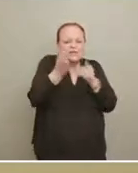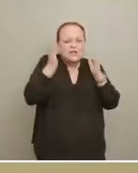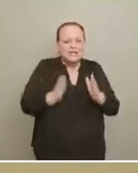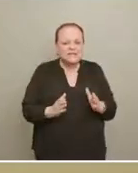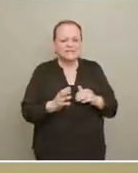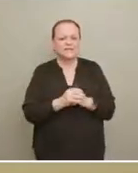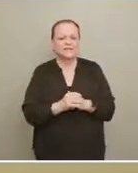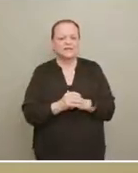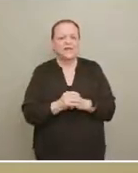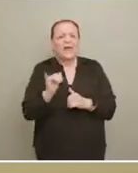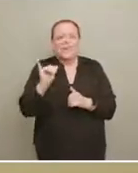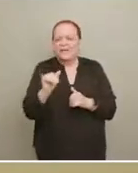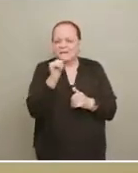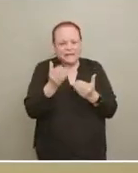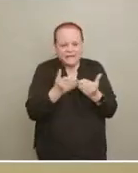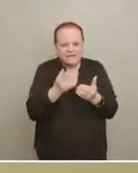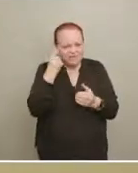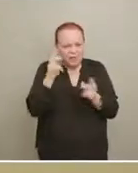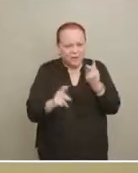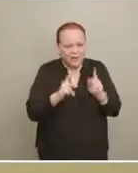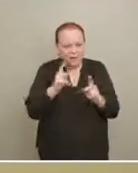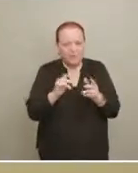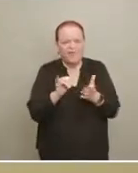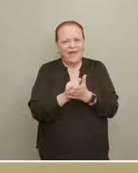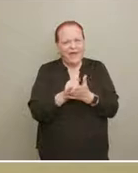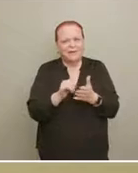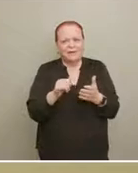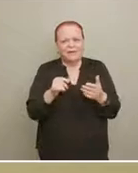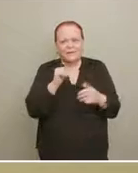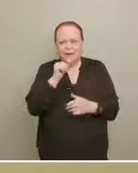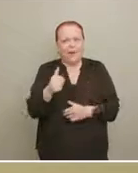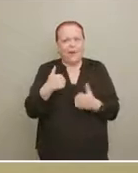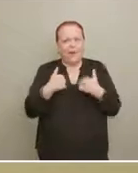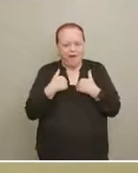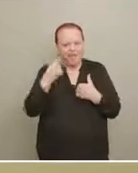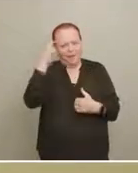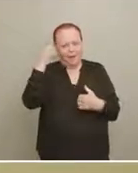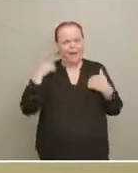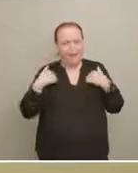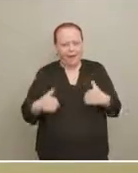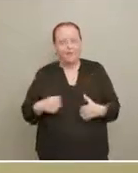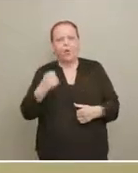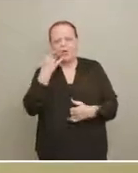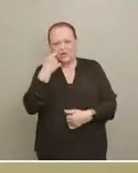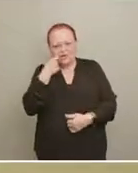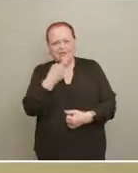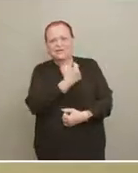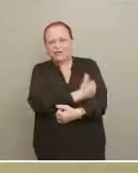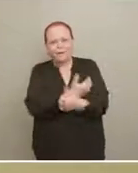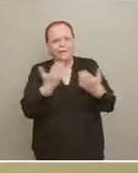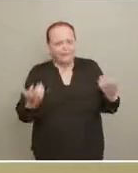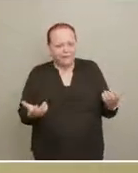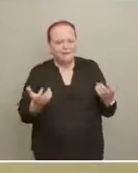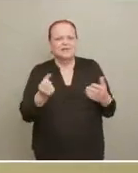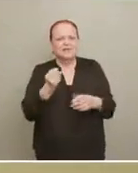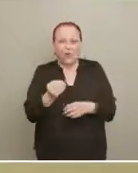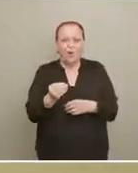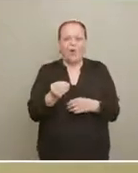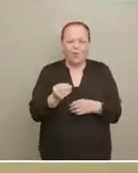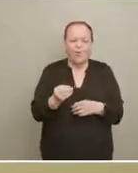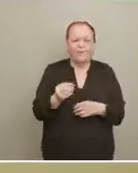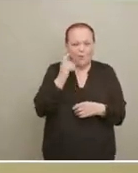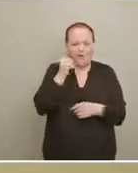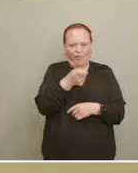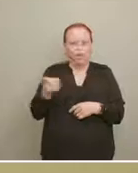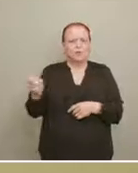have a mental illness and for those of us who don't have an addiction. So we wanted to make sure that people could access appropriate level of care here, such